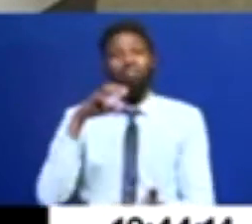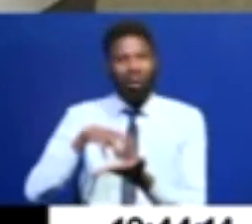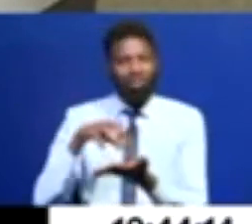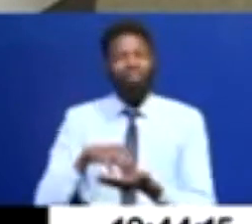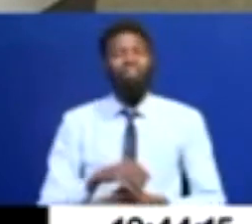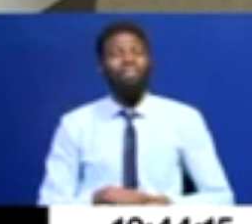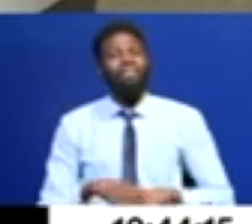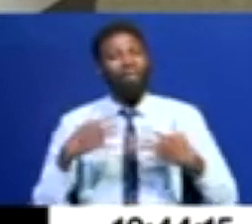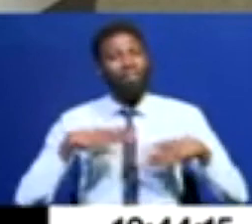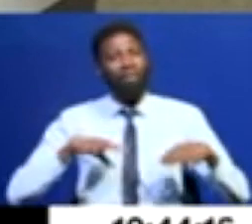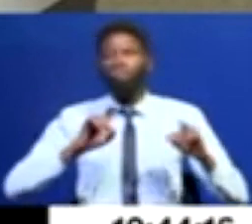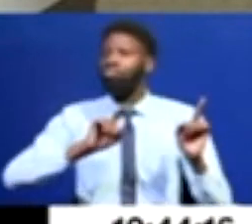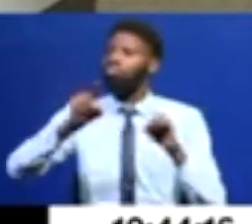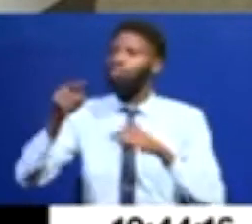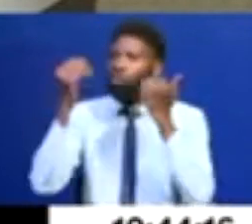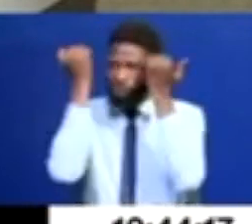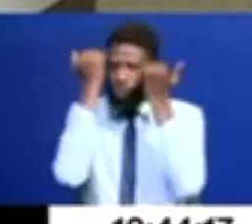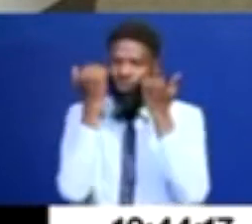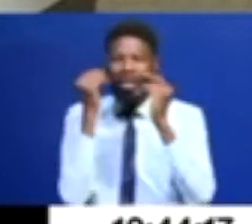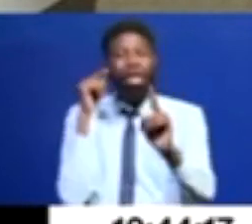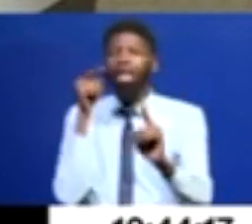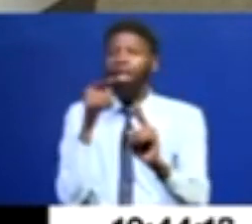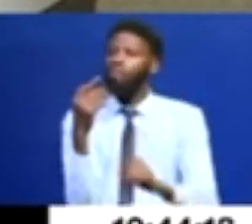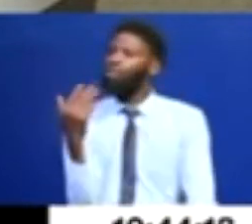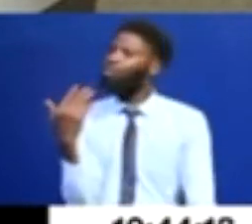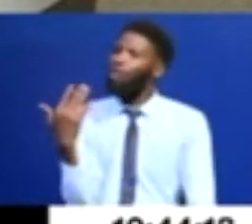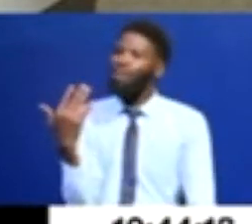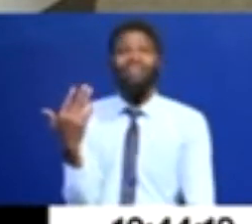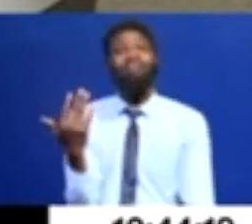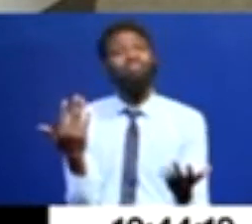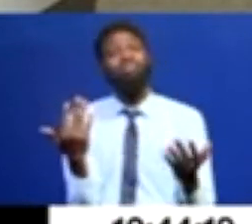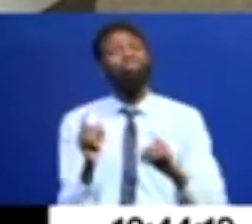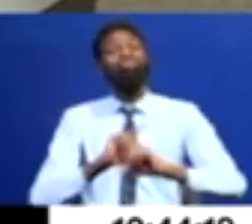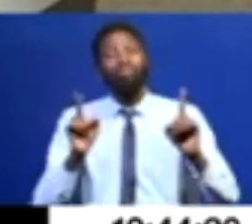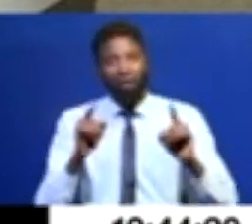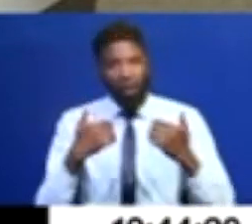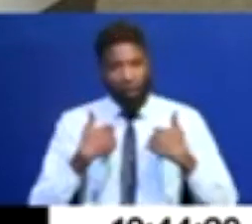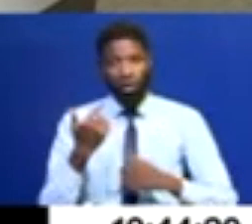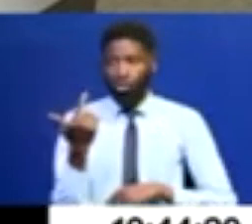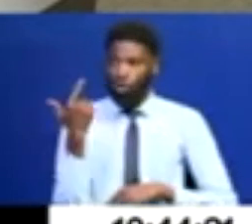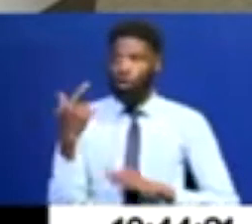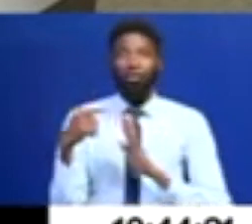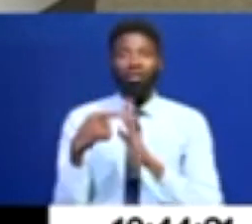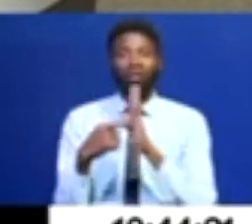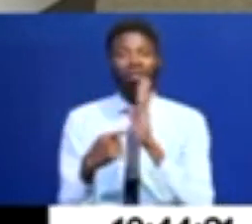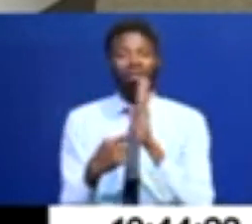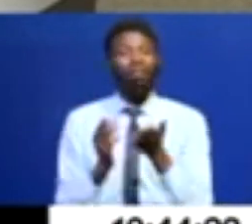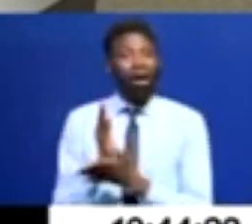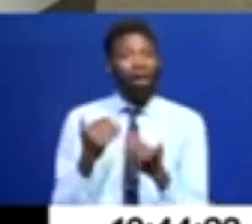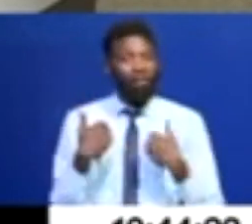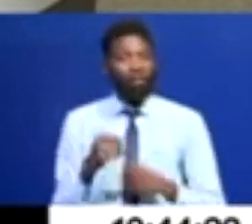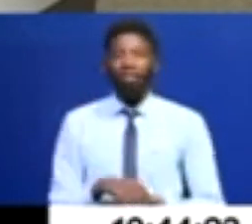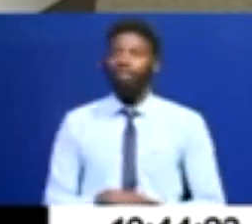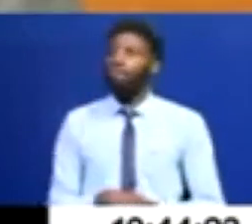you know, to challenge this document, do they have any legal backing? Yes, they do. They have a legal backing, and they